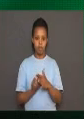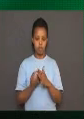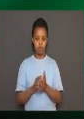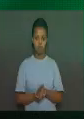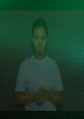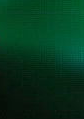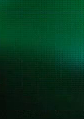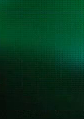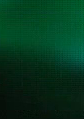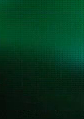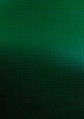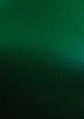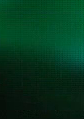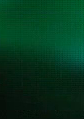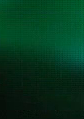Begin.